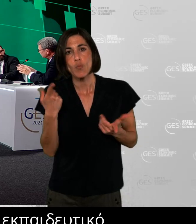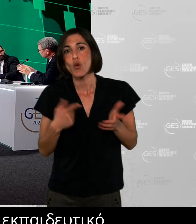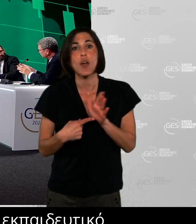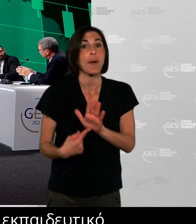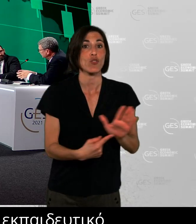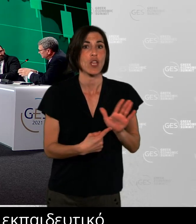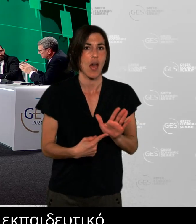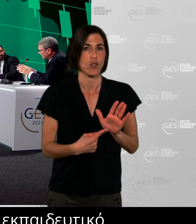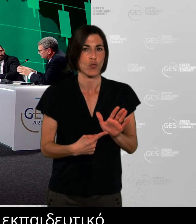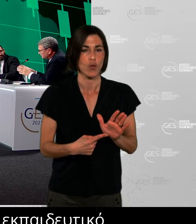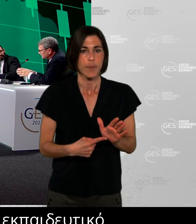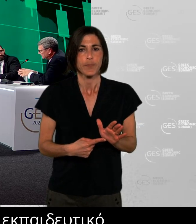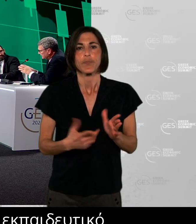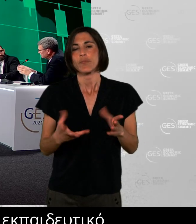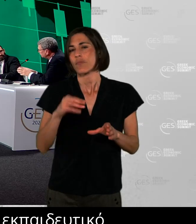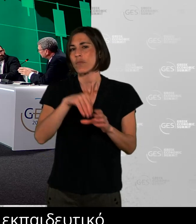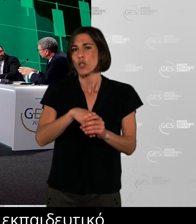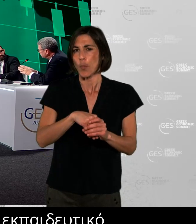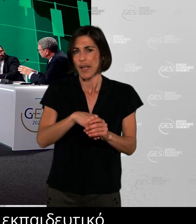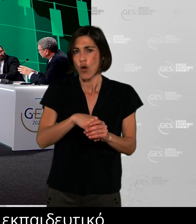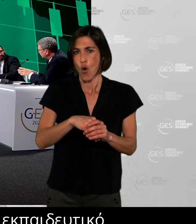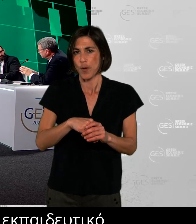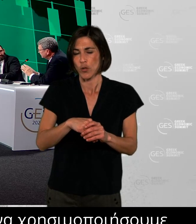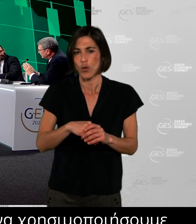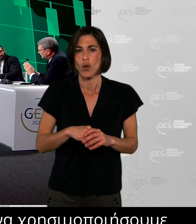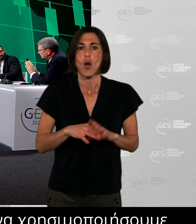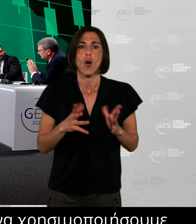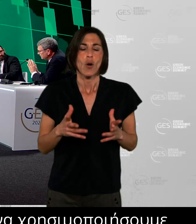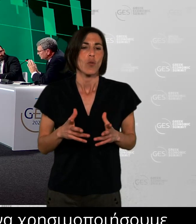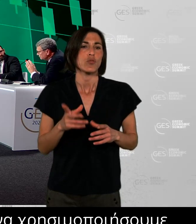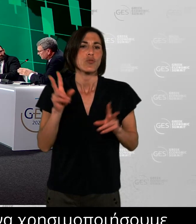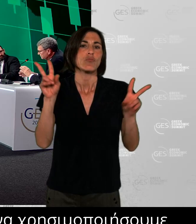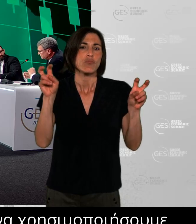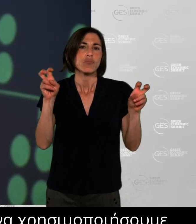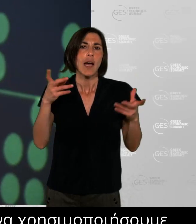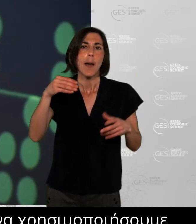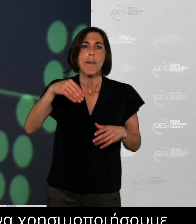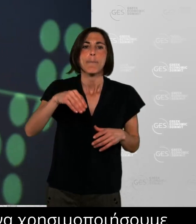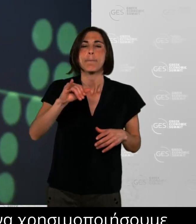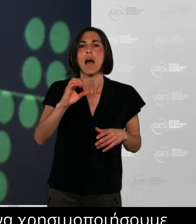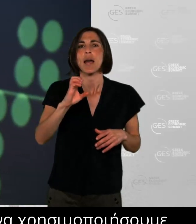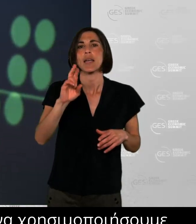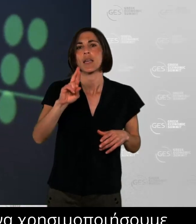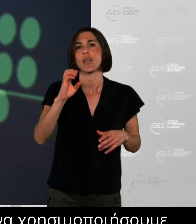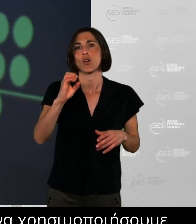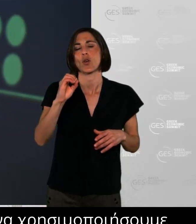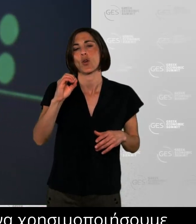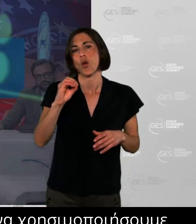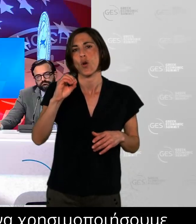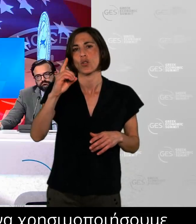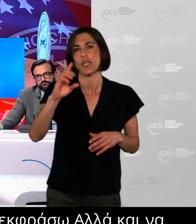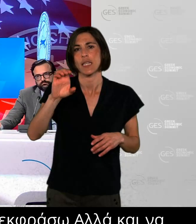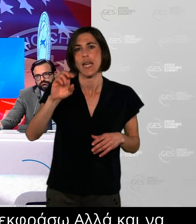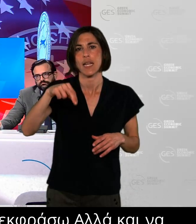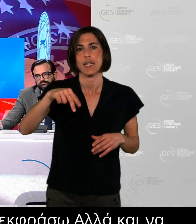academic disciplines to capture and express and communicate new forms of knowledge, new expertise that students can gain as